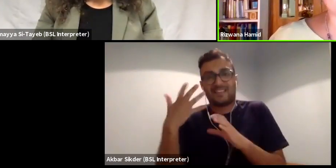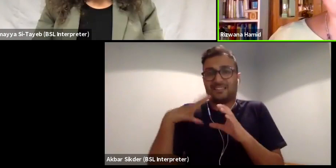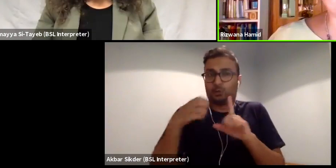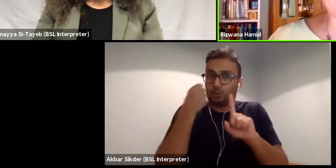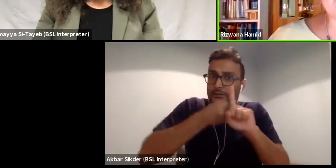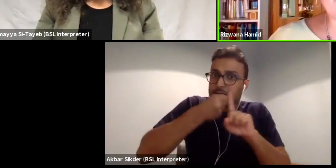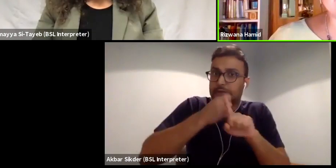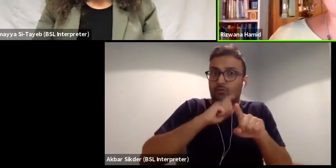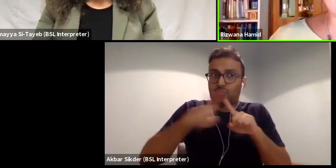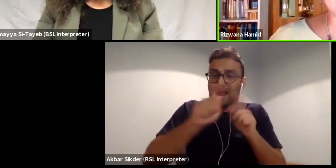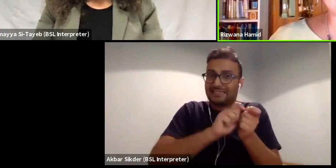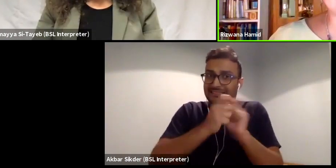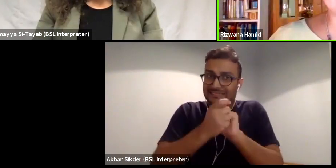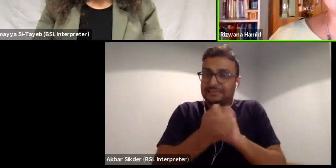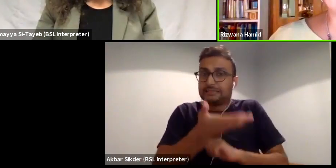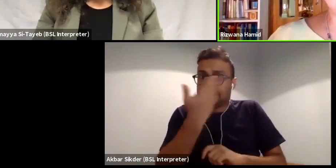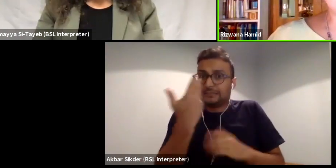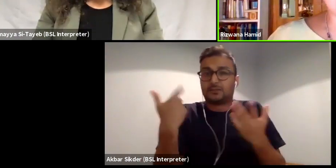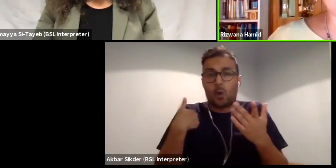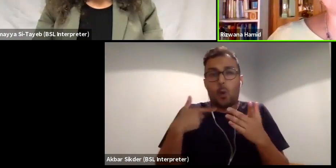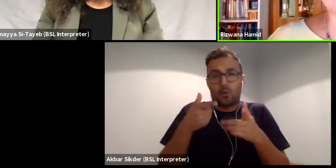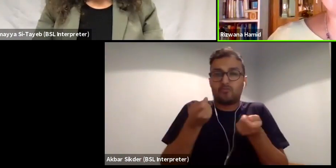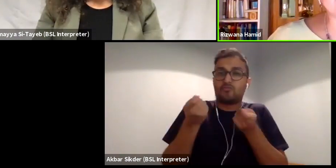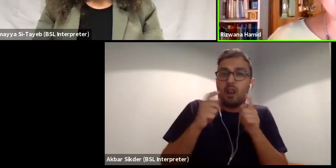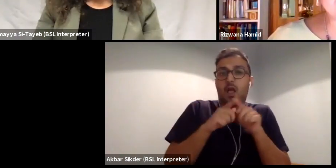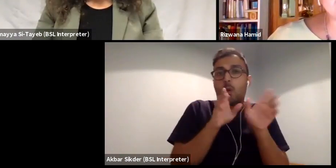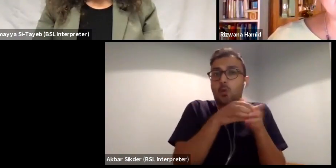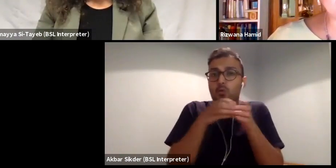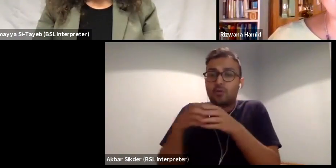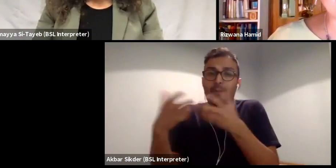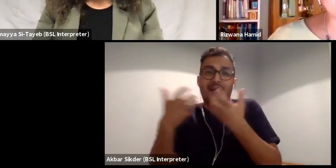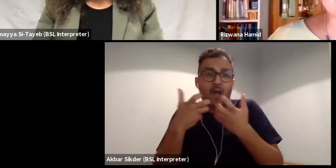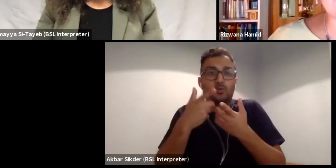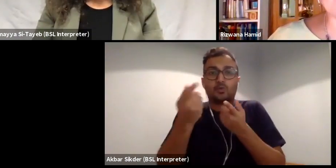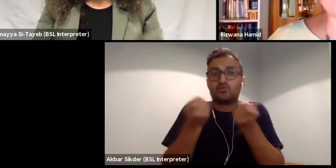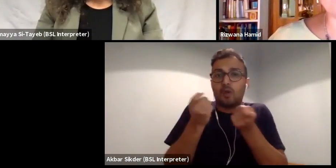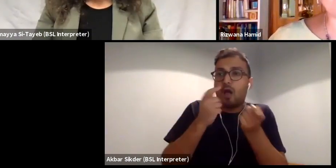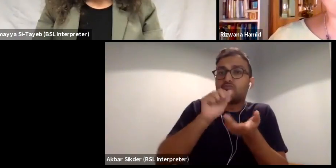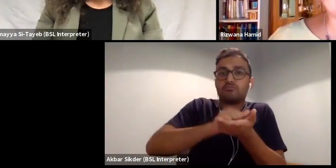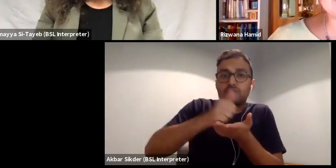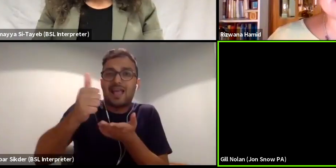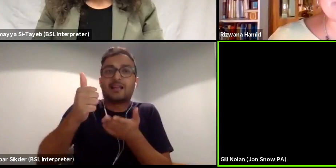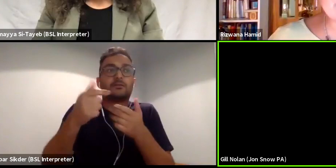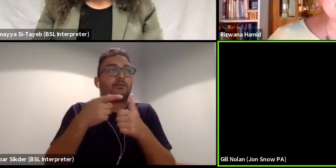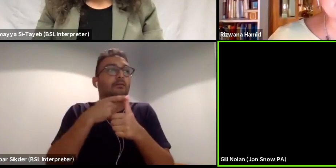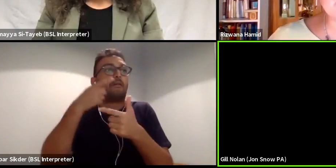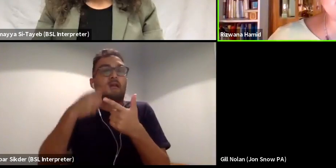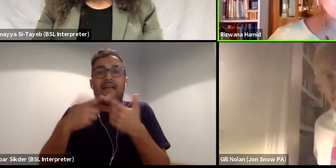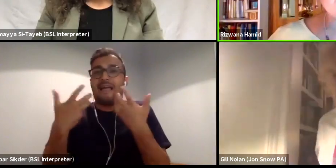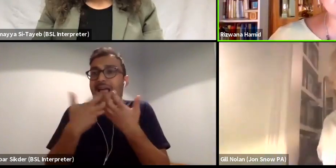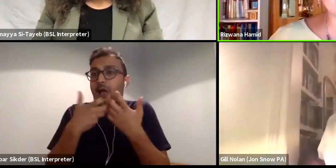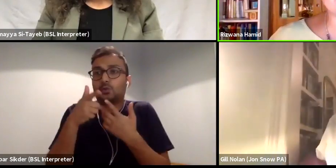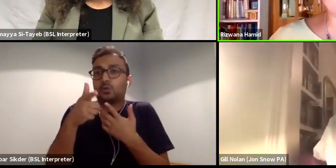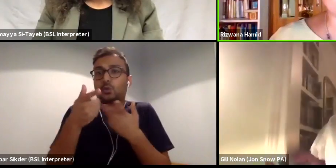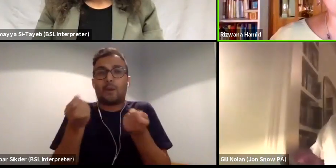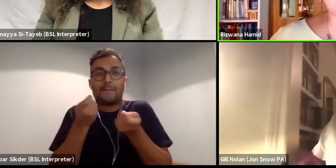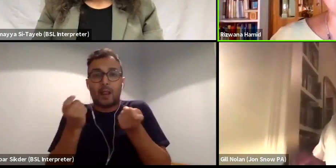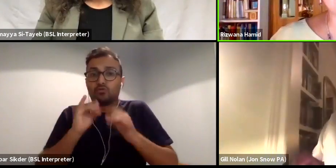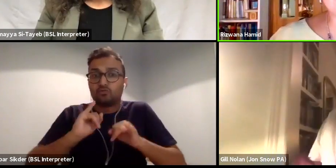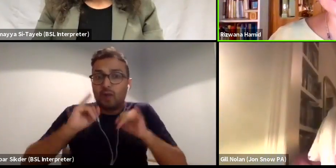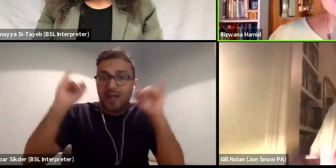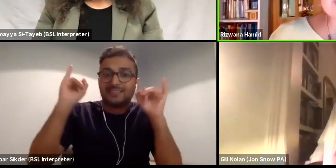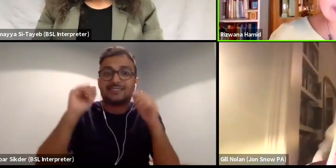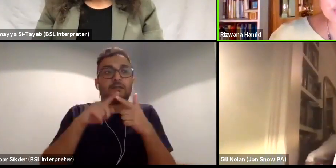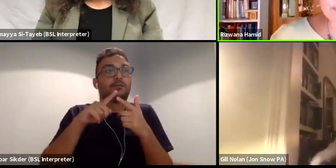workshops on how to write press releases, how to get interviews, how to crisis manage if you come on the